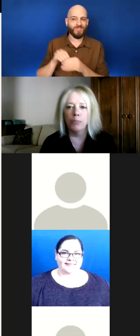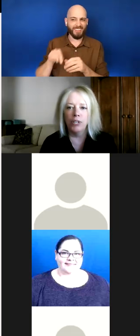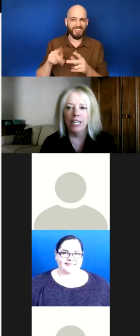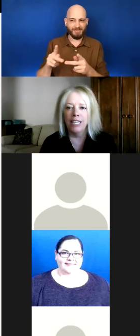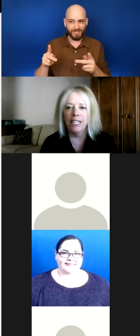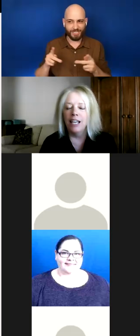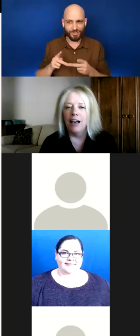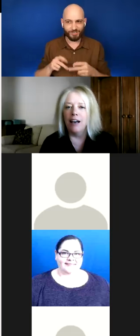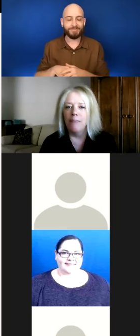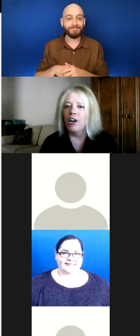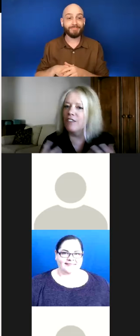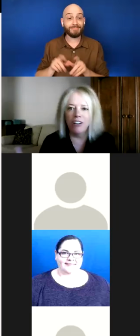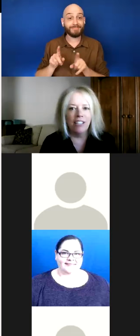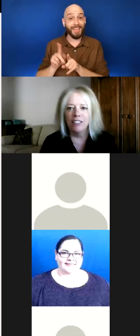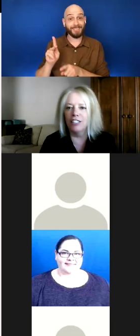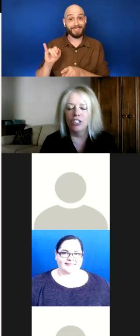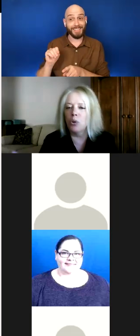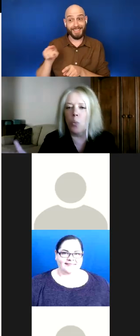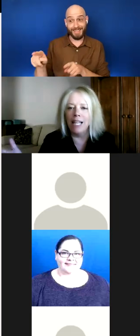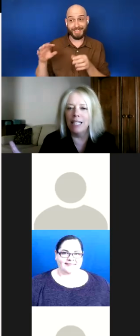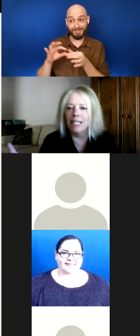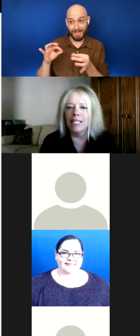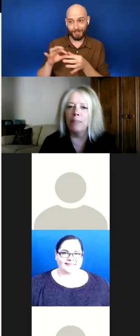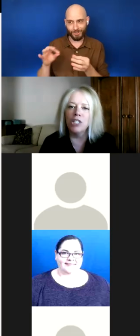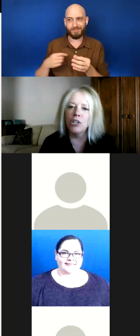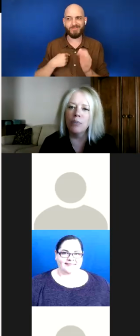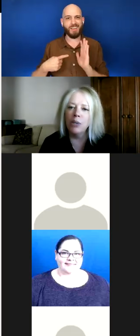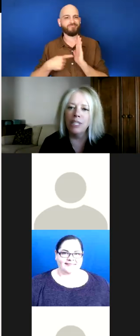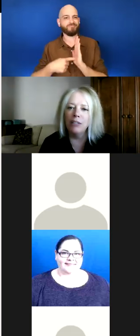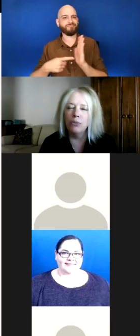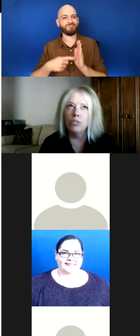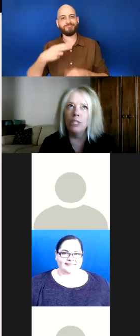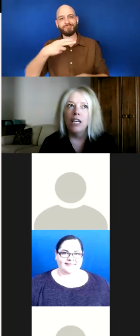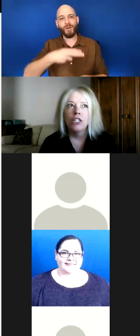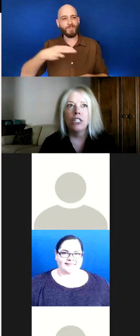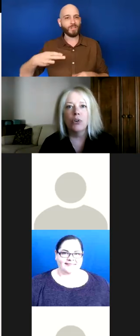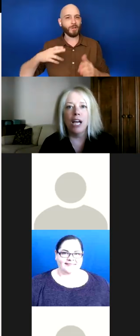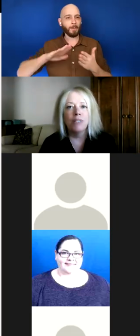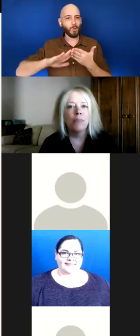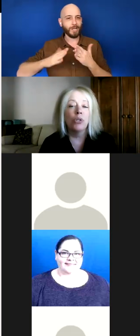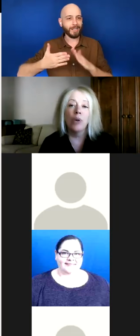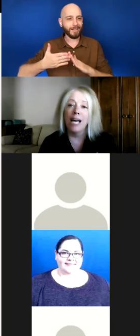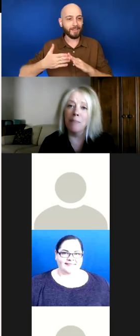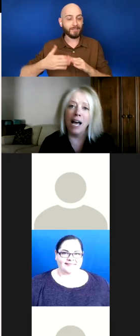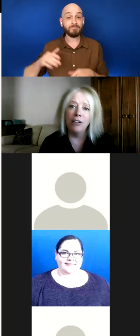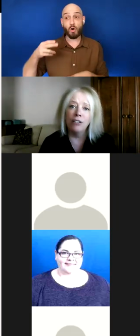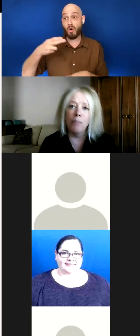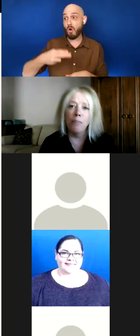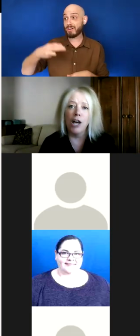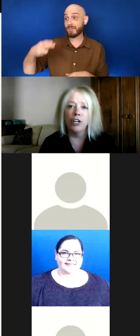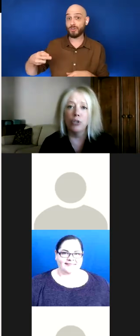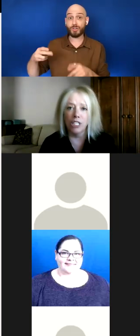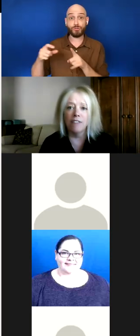hearing community. Hard of hearing is just a widely accepted term that we use to describe someone who has